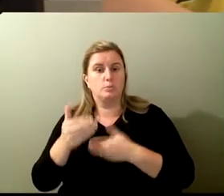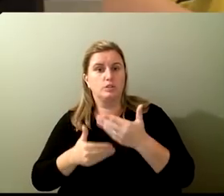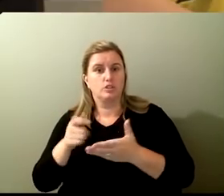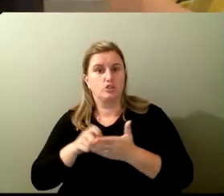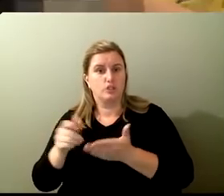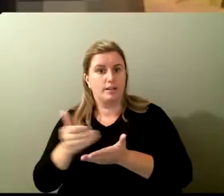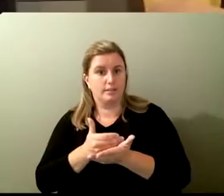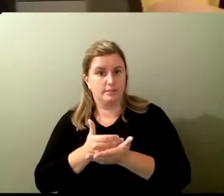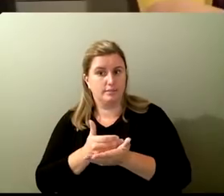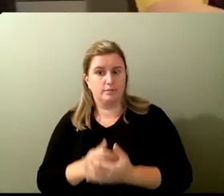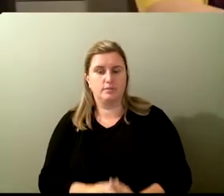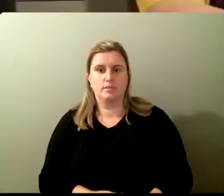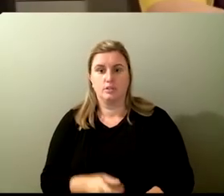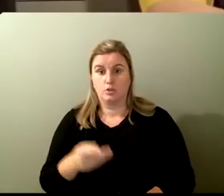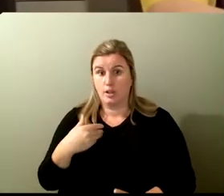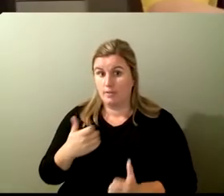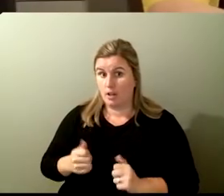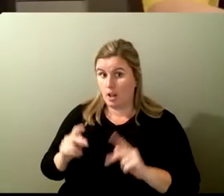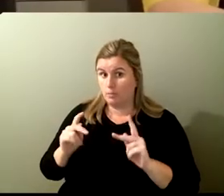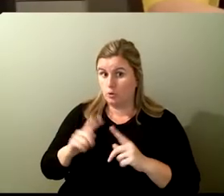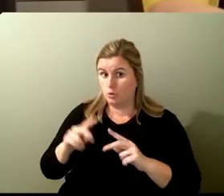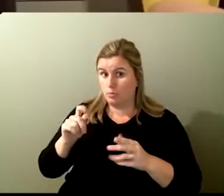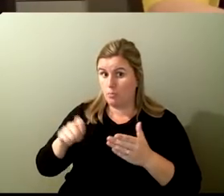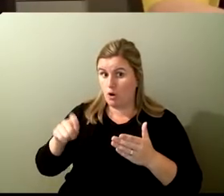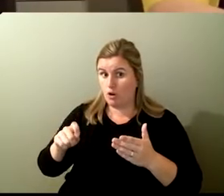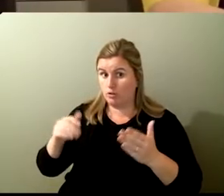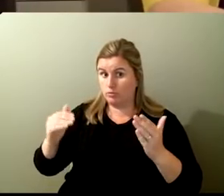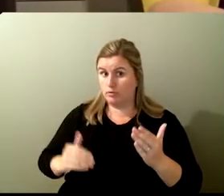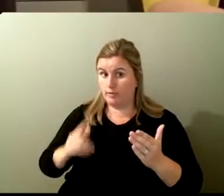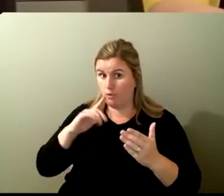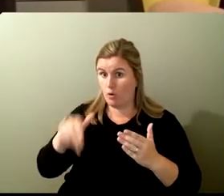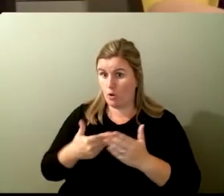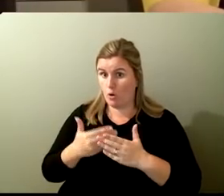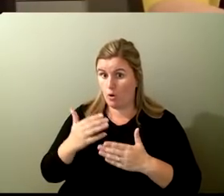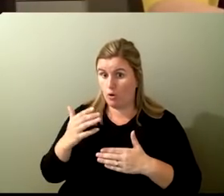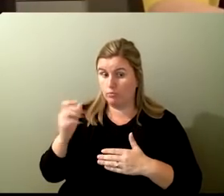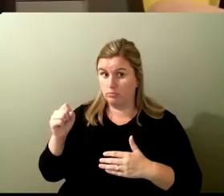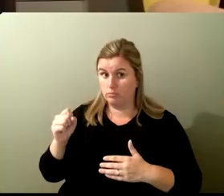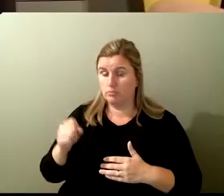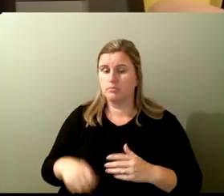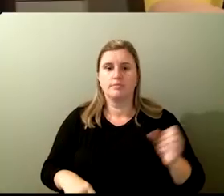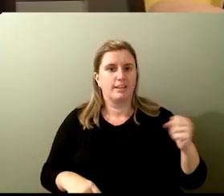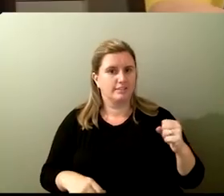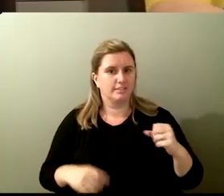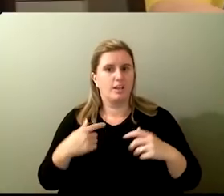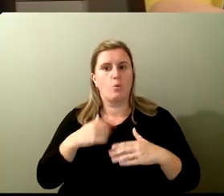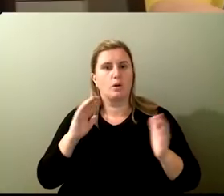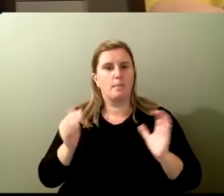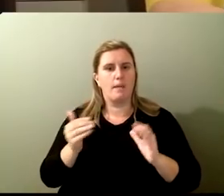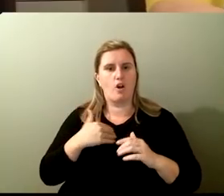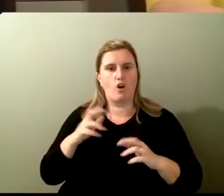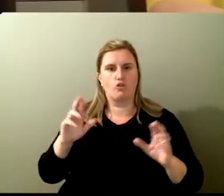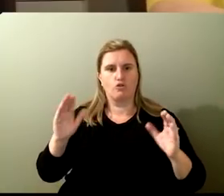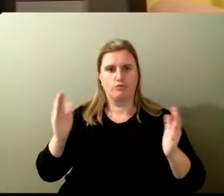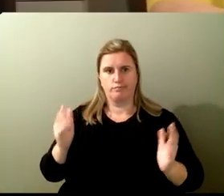checklist. Did you have an opportunity to mark a rating for all the criteria? Yes. Now we will compare our ratings to see